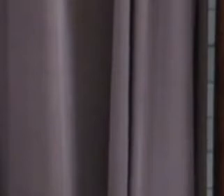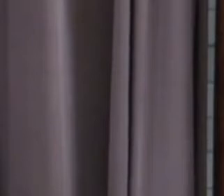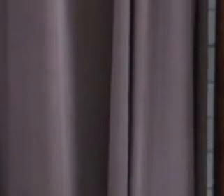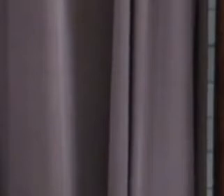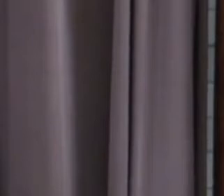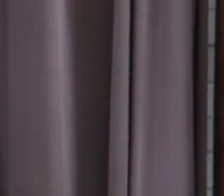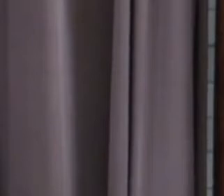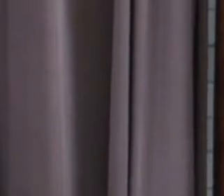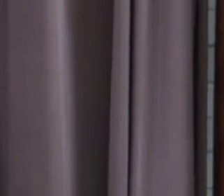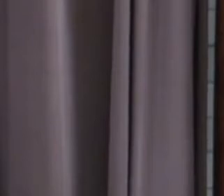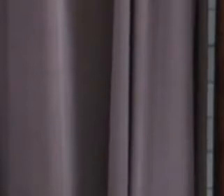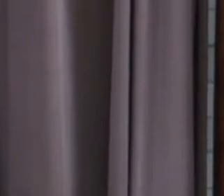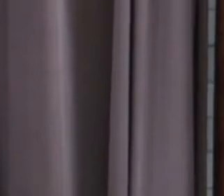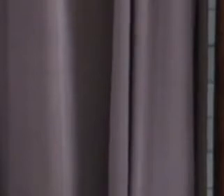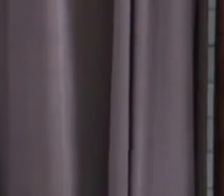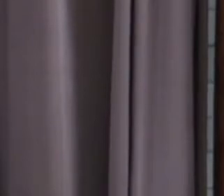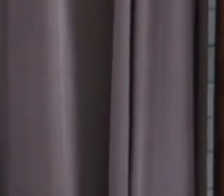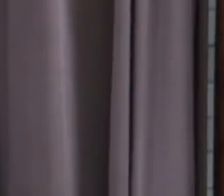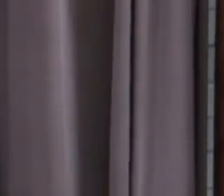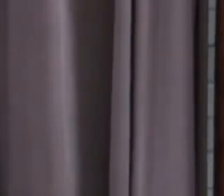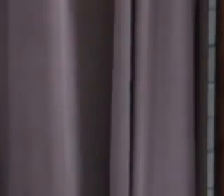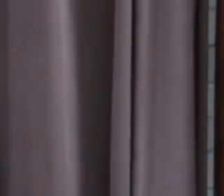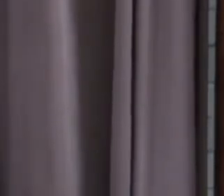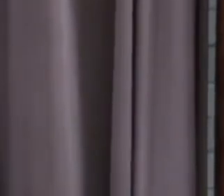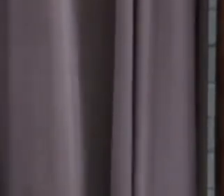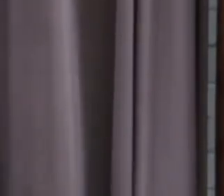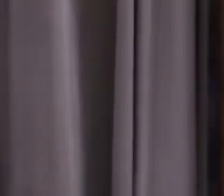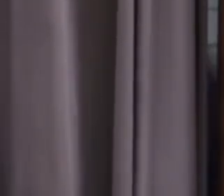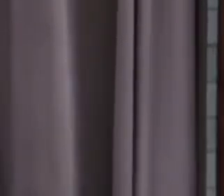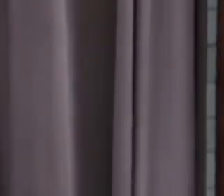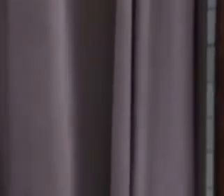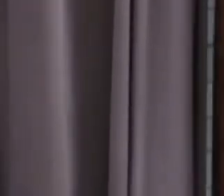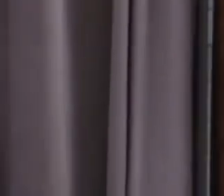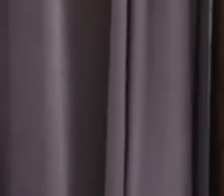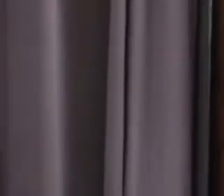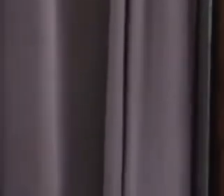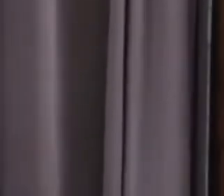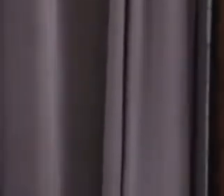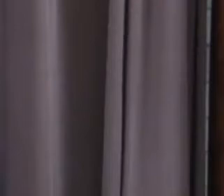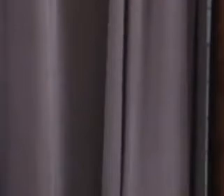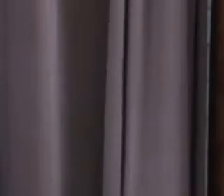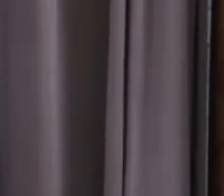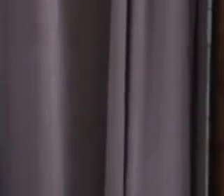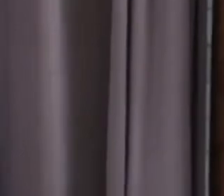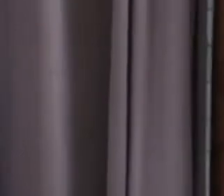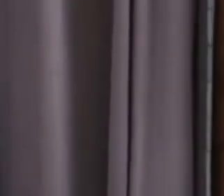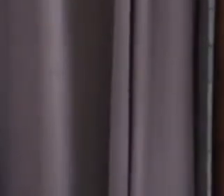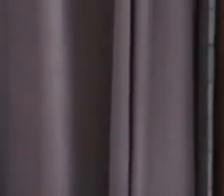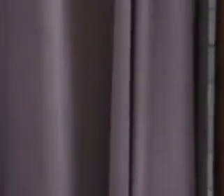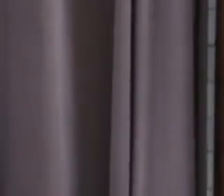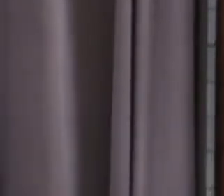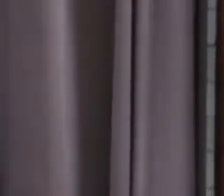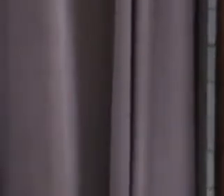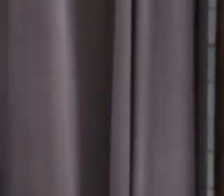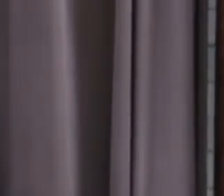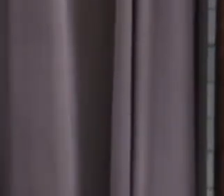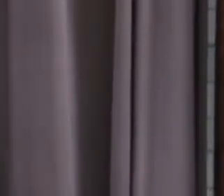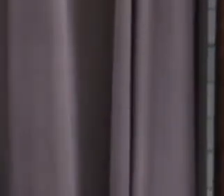that topic is endless, so you could always keep tracking issues related to